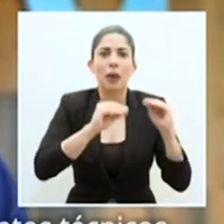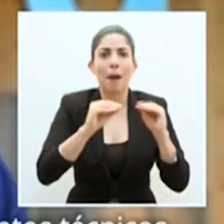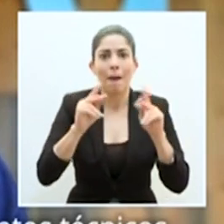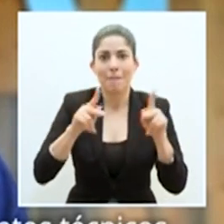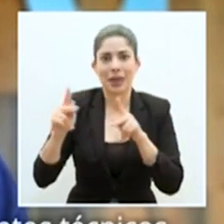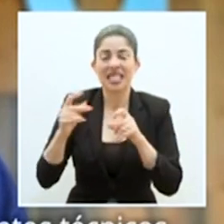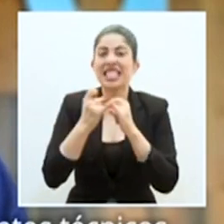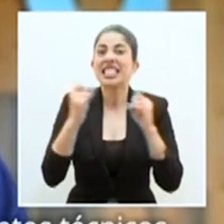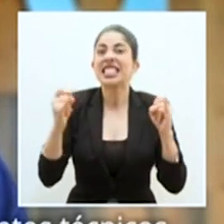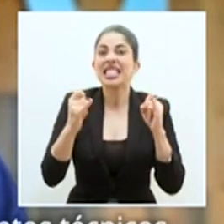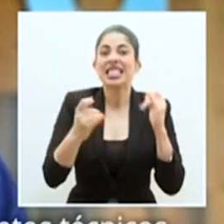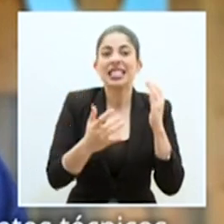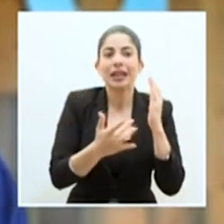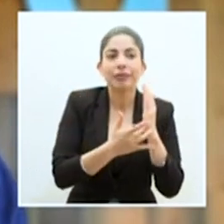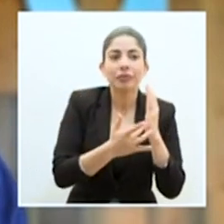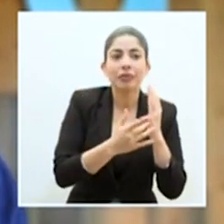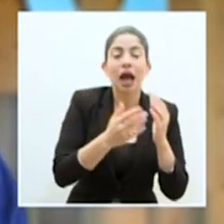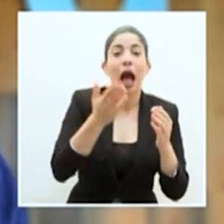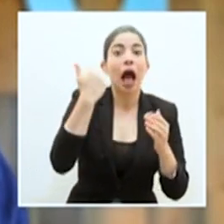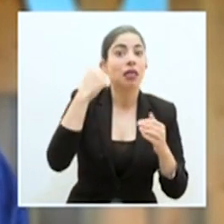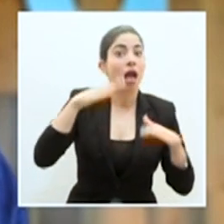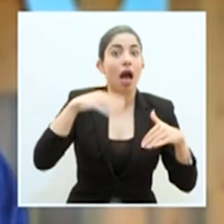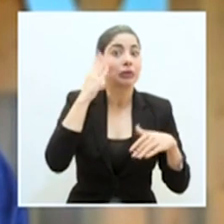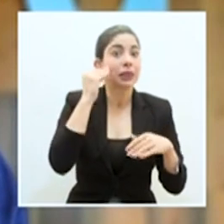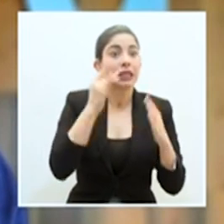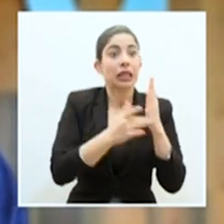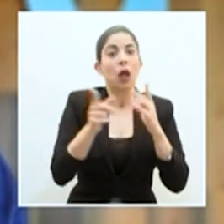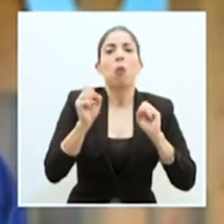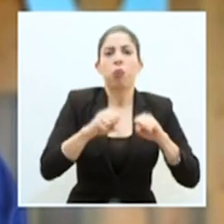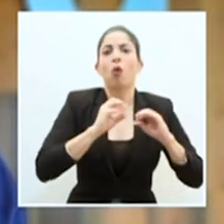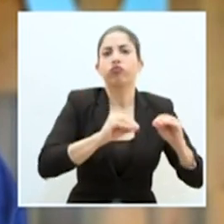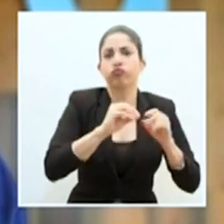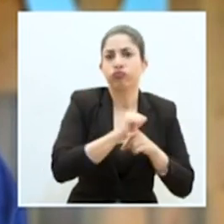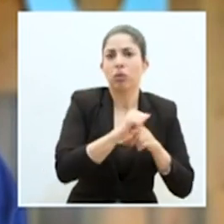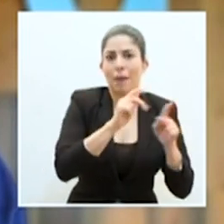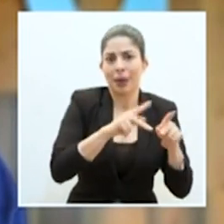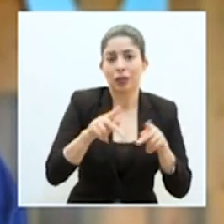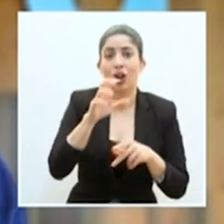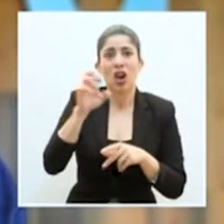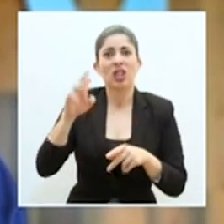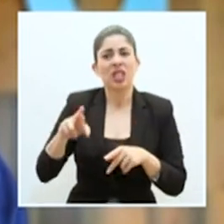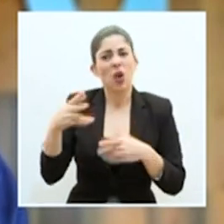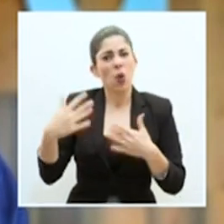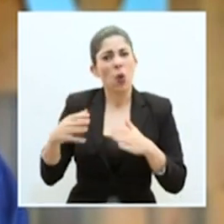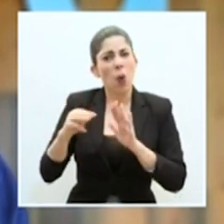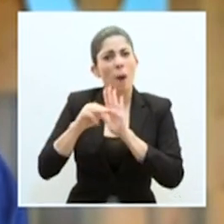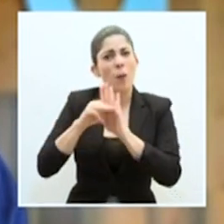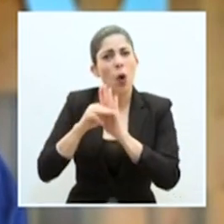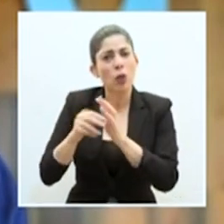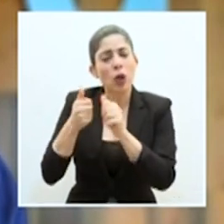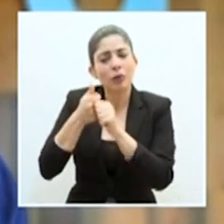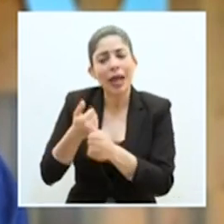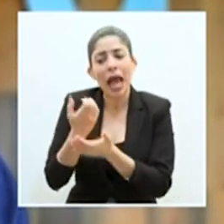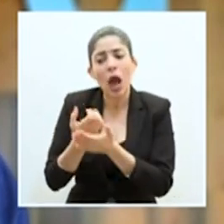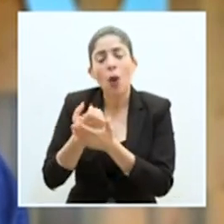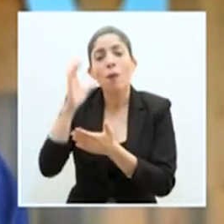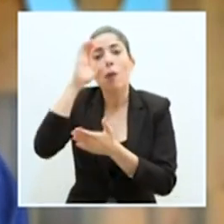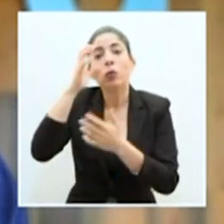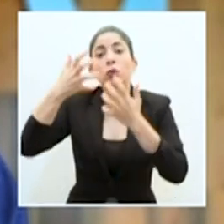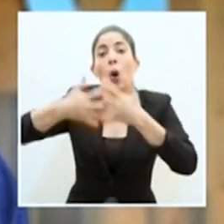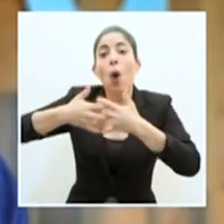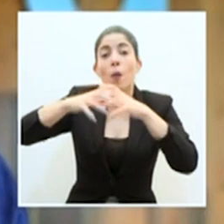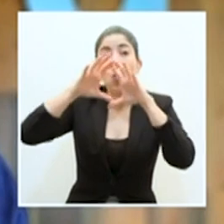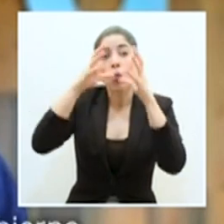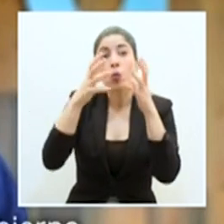tech background for IT jobs. Costa Rica is a model for developing a skills-based economy that tracks companies from